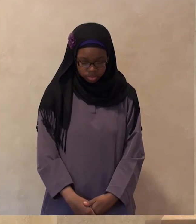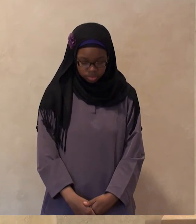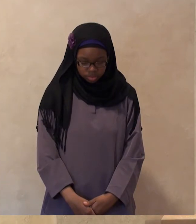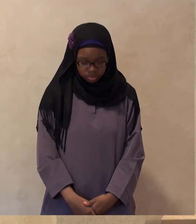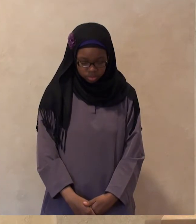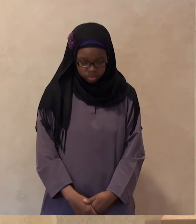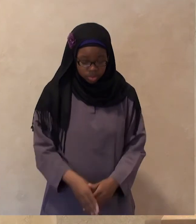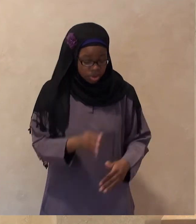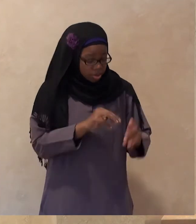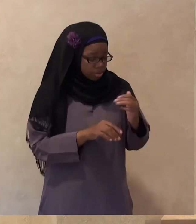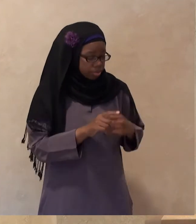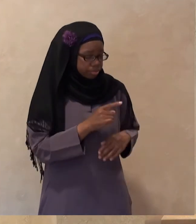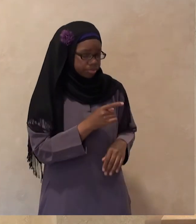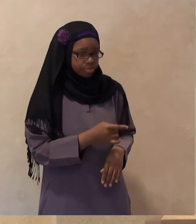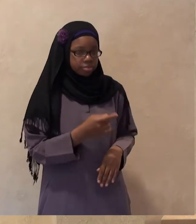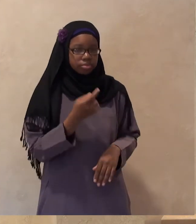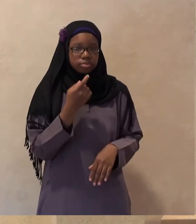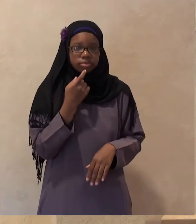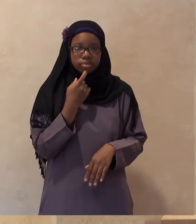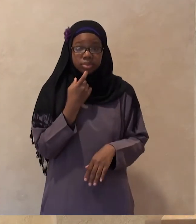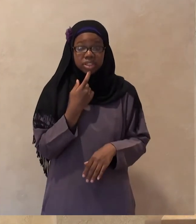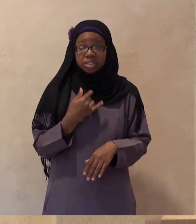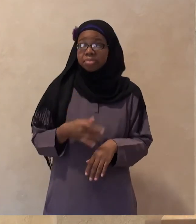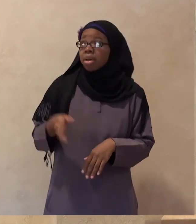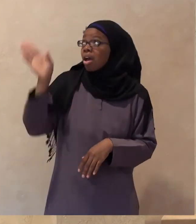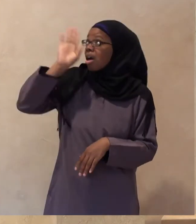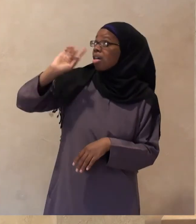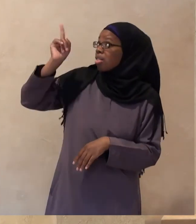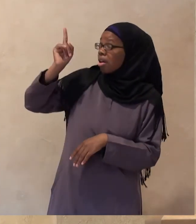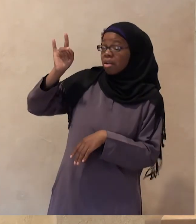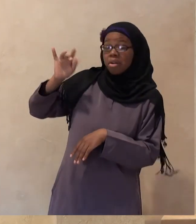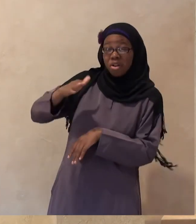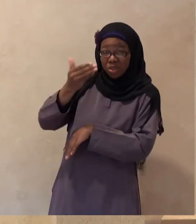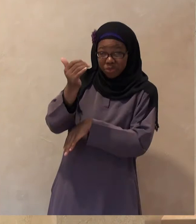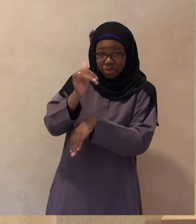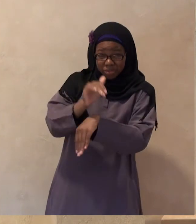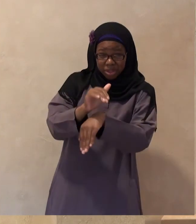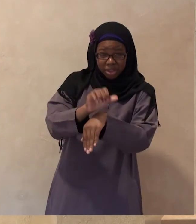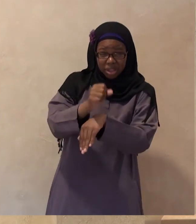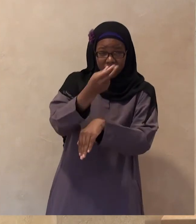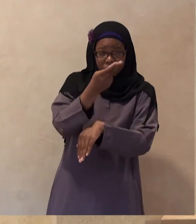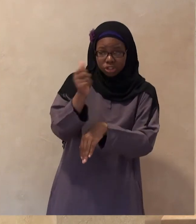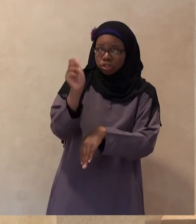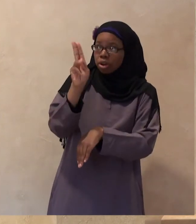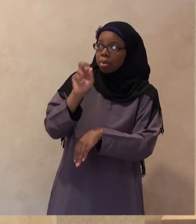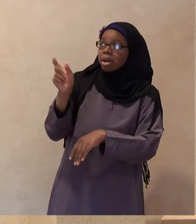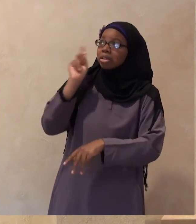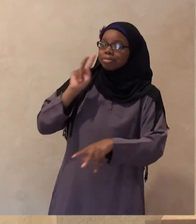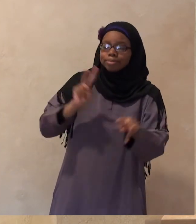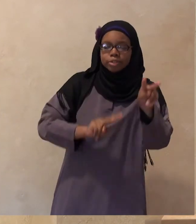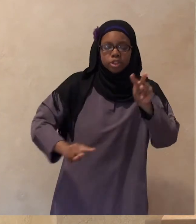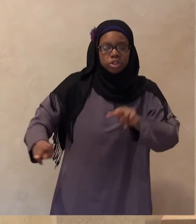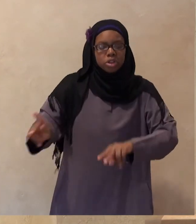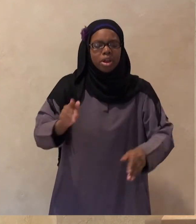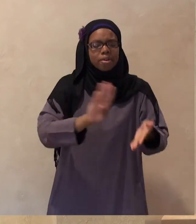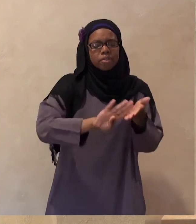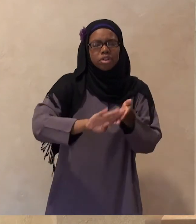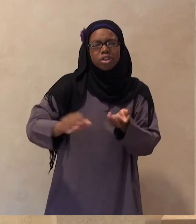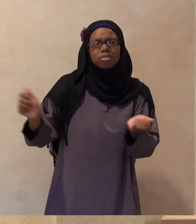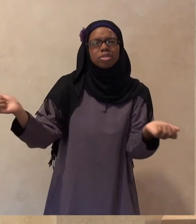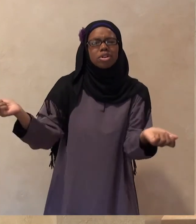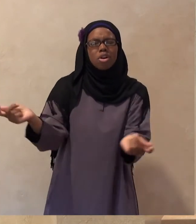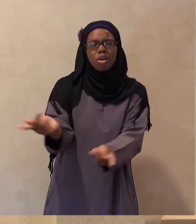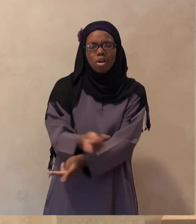narrated that Allah subhanahu wa ta'ala on the 15th night of Shaban looks over at His creation and He forgives all His